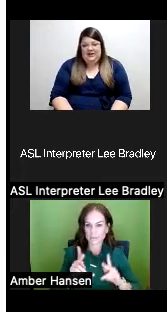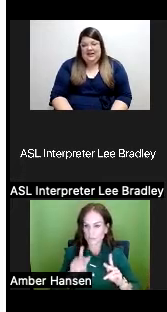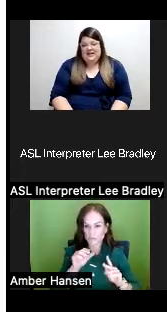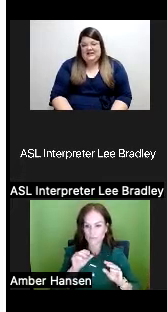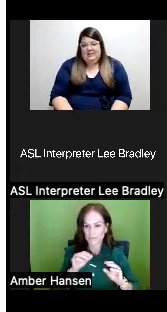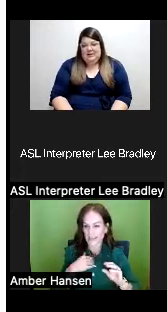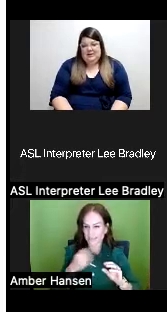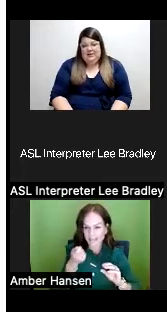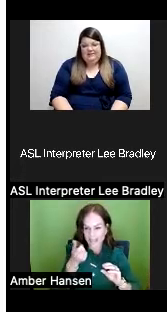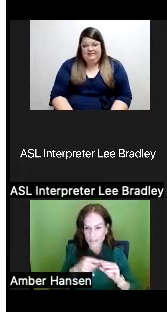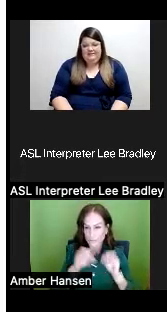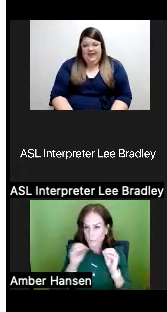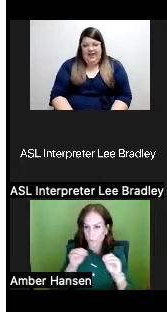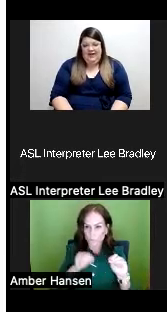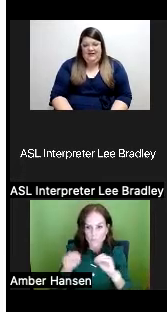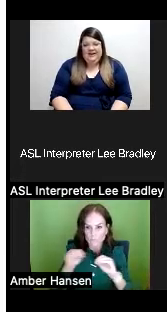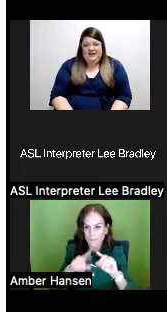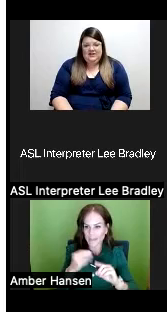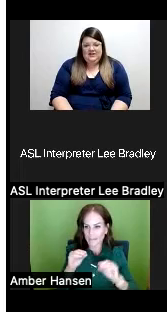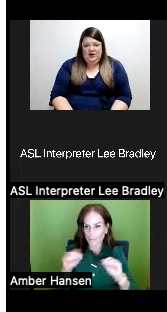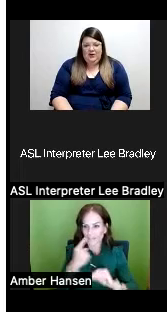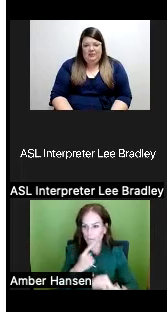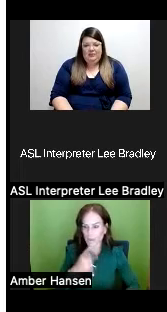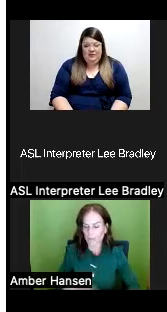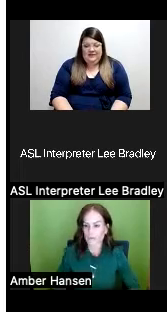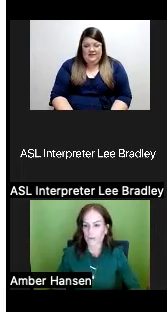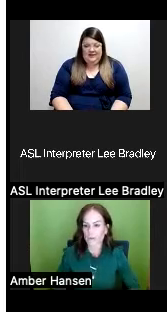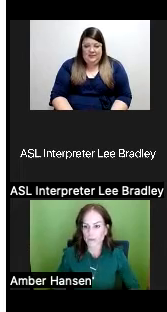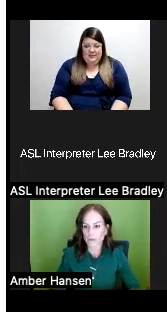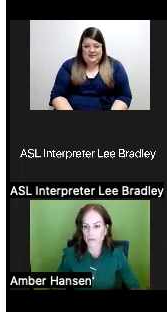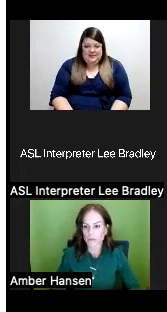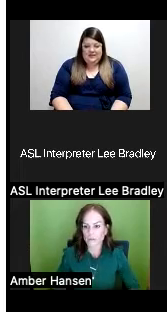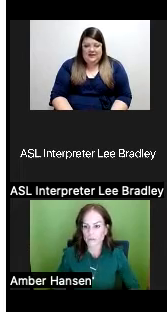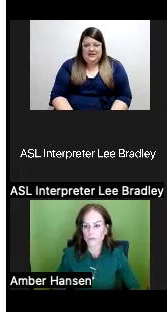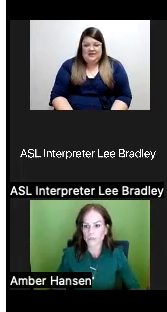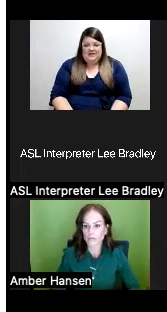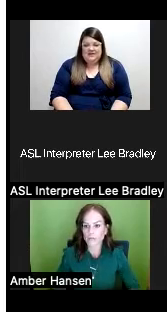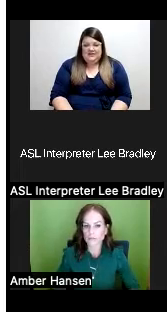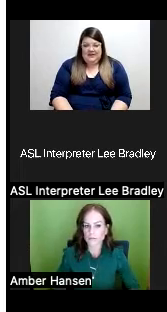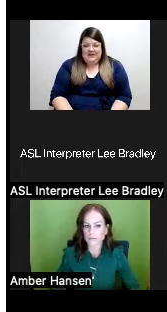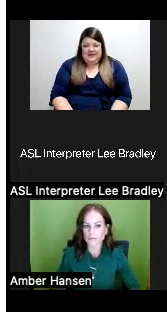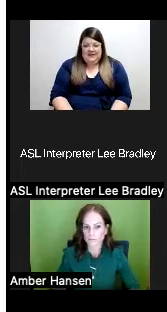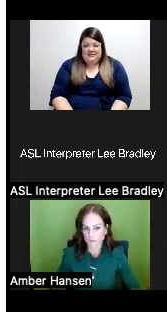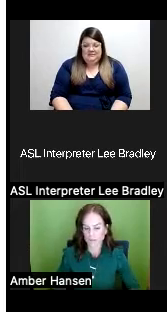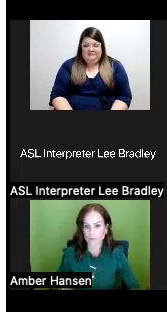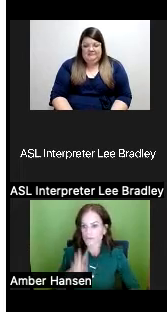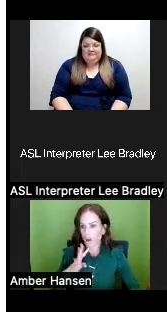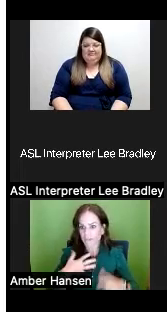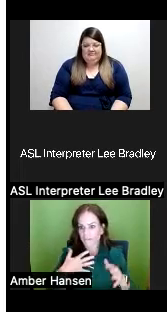more. Some people have very little to no movement of their lips, like